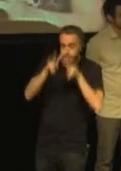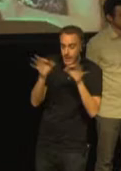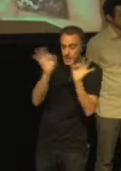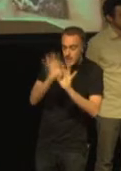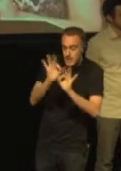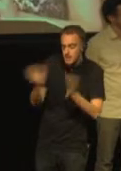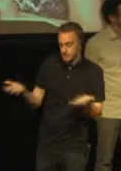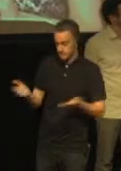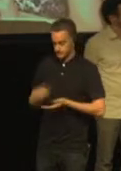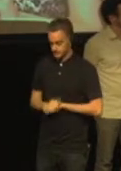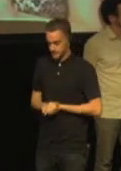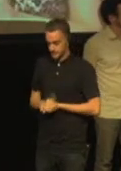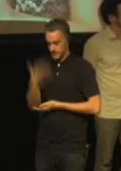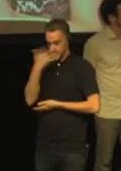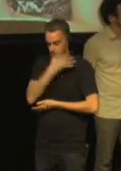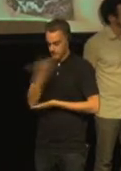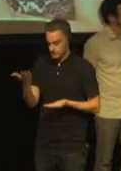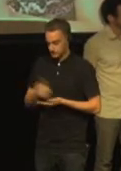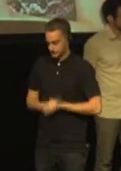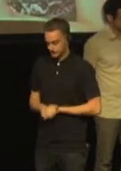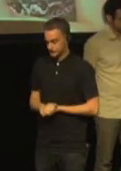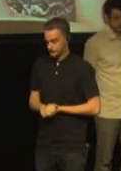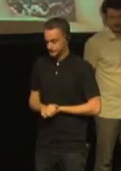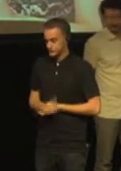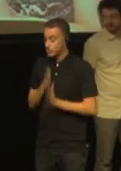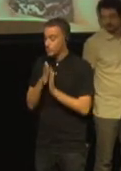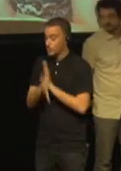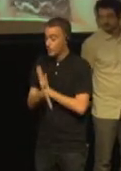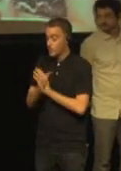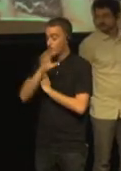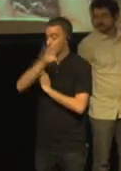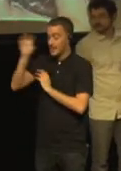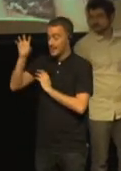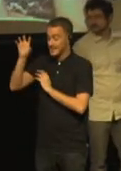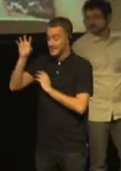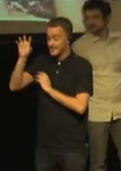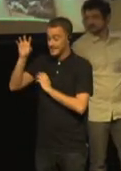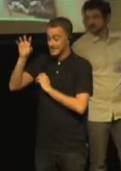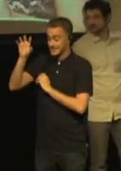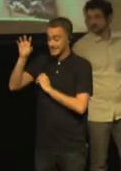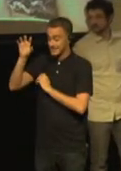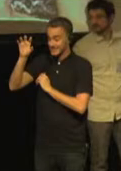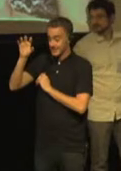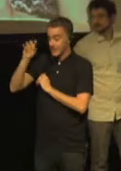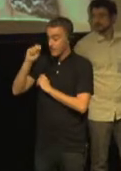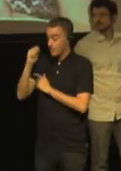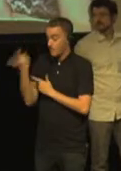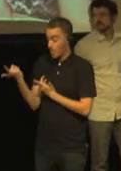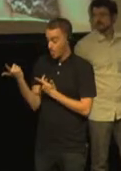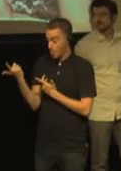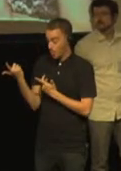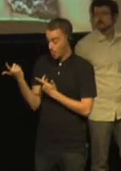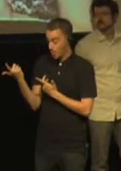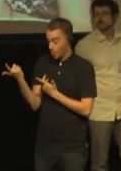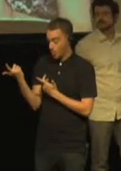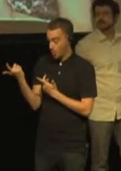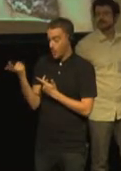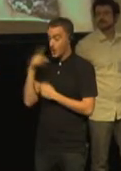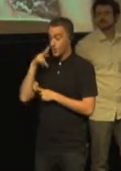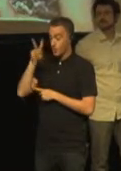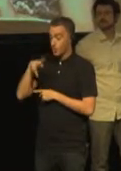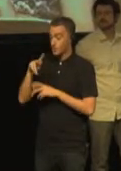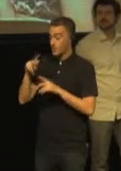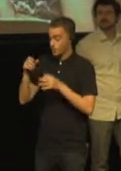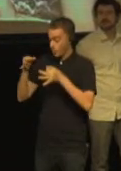And because there's no, well, very few countries have official recognition of deafblindness as a distinct and